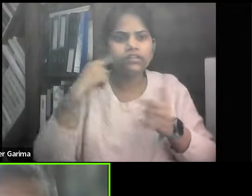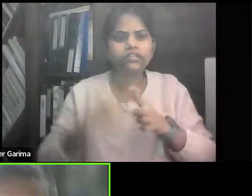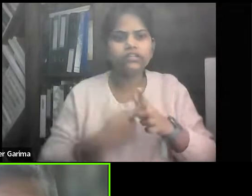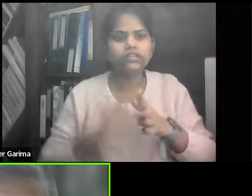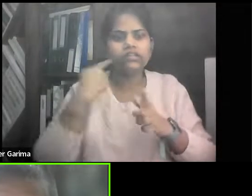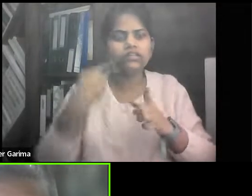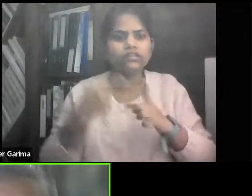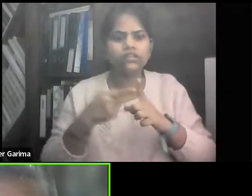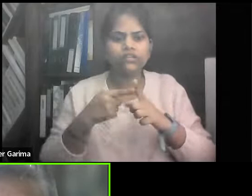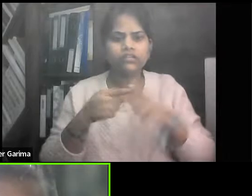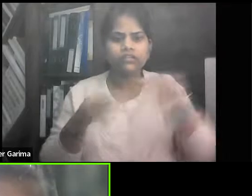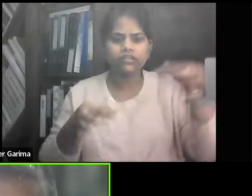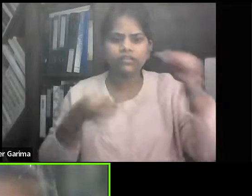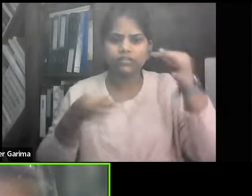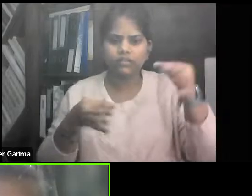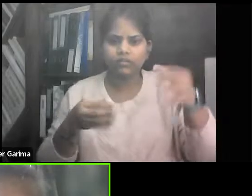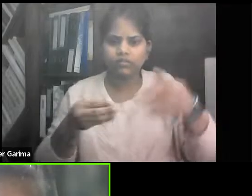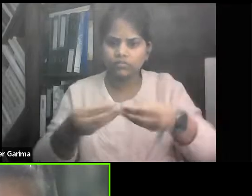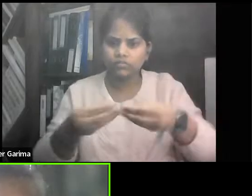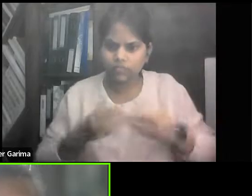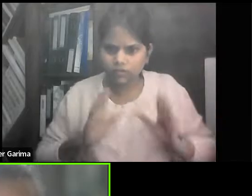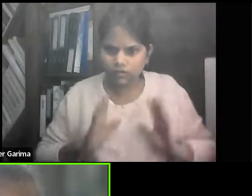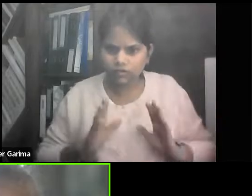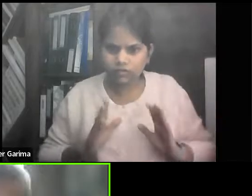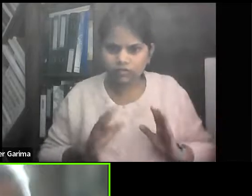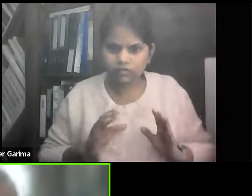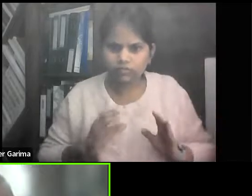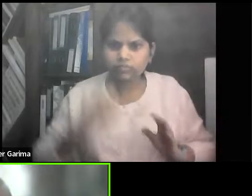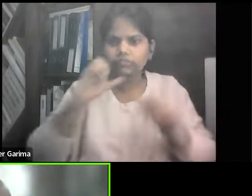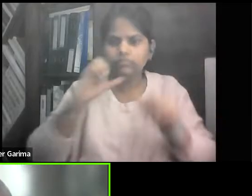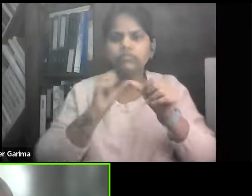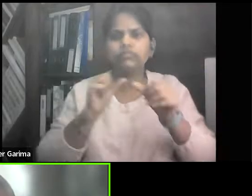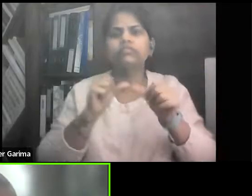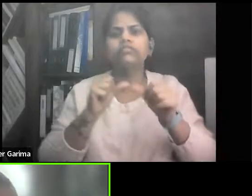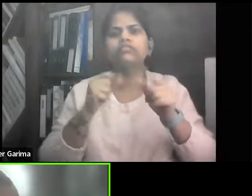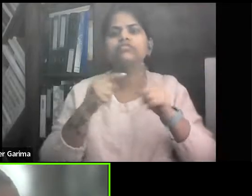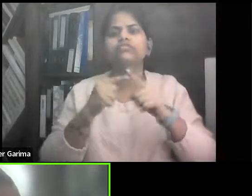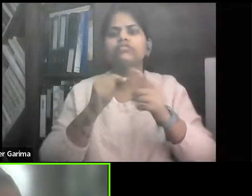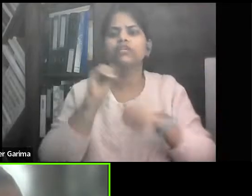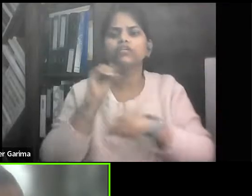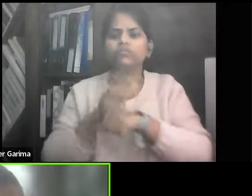you can type them in the chat box or unmute yourselves and ask.